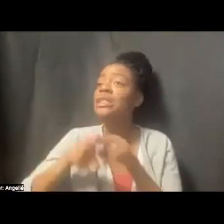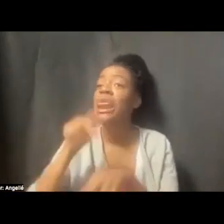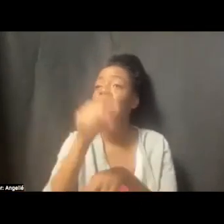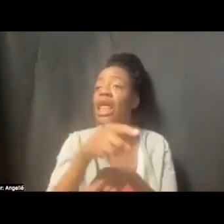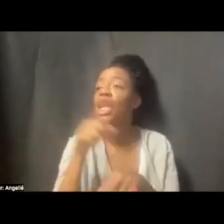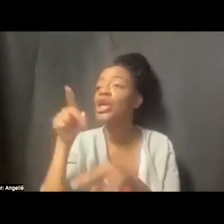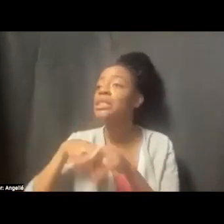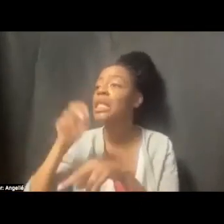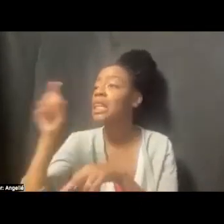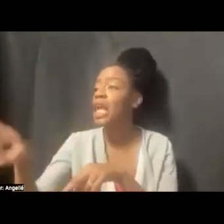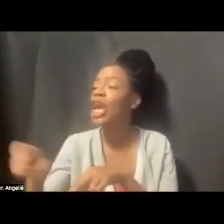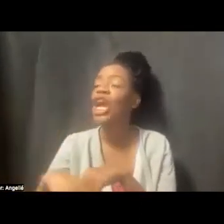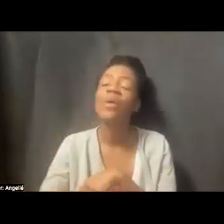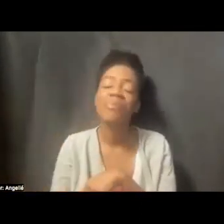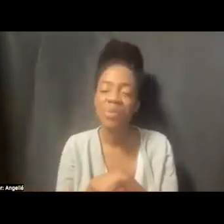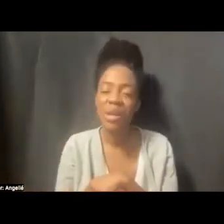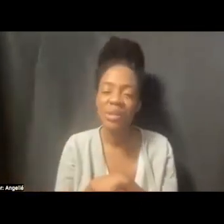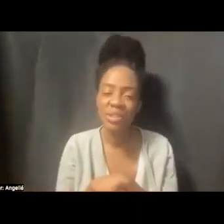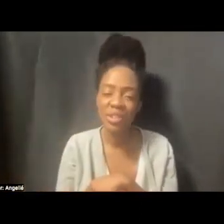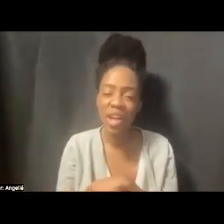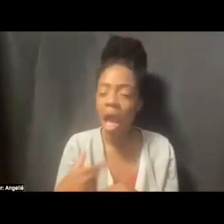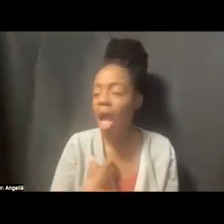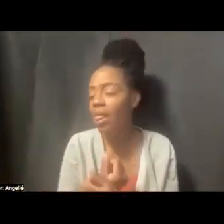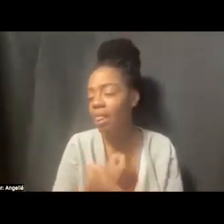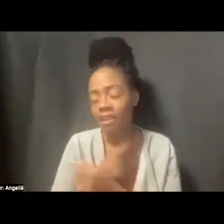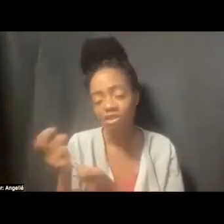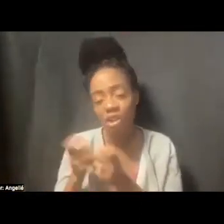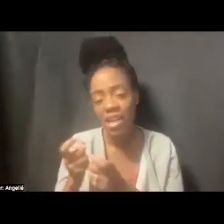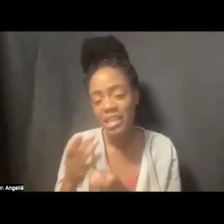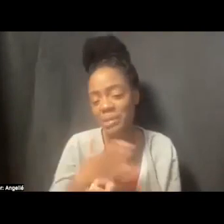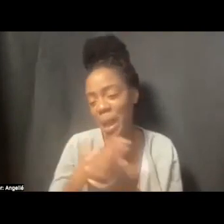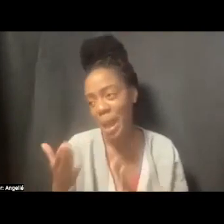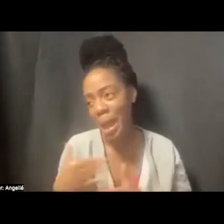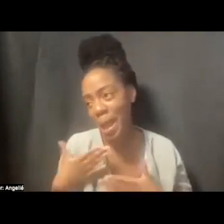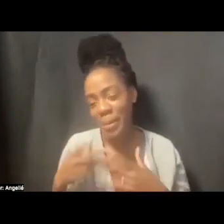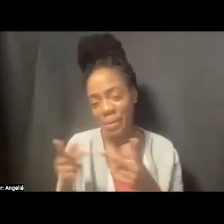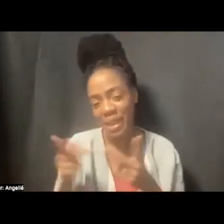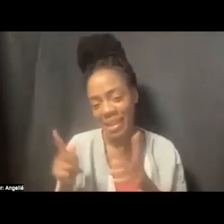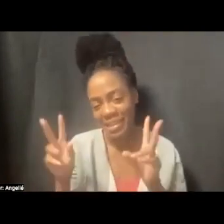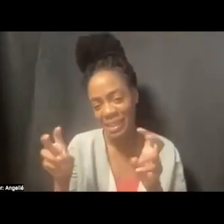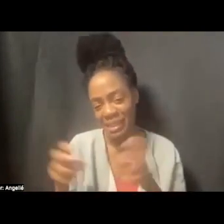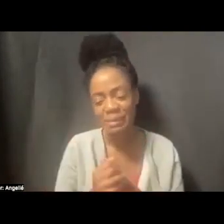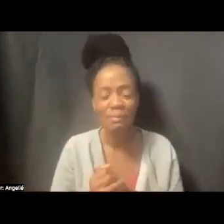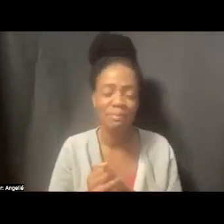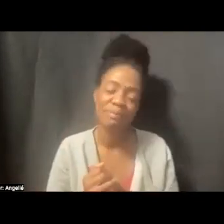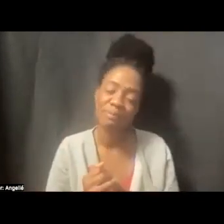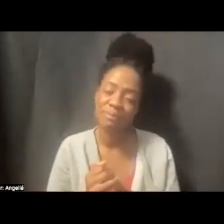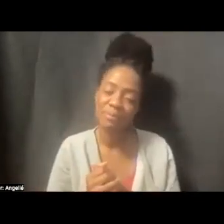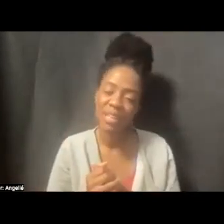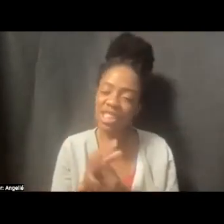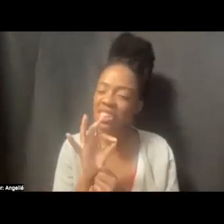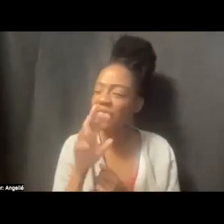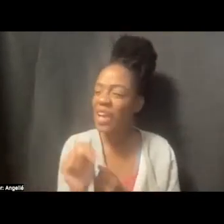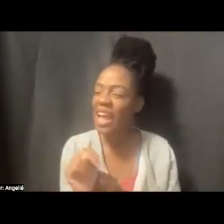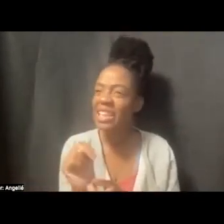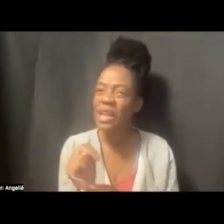it can take over your life. I love directing. That's my happy place, I think. There's so much, it's so much fun to be in a